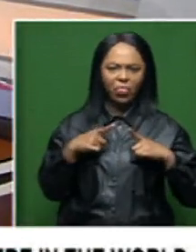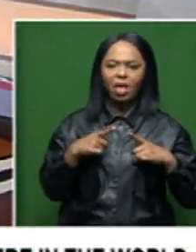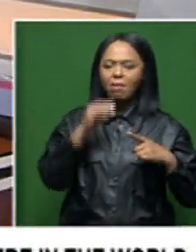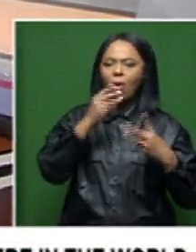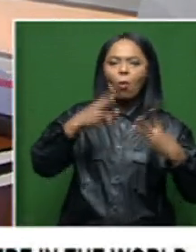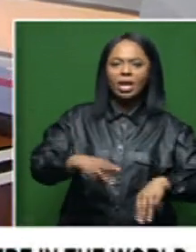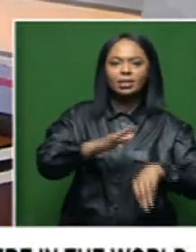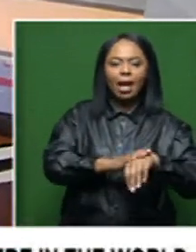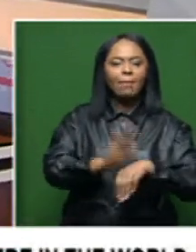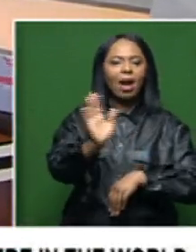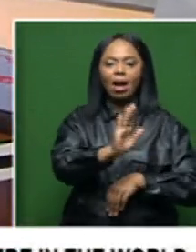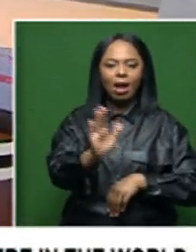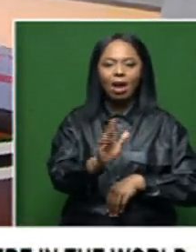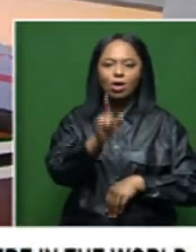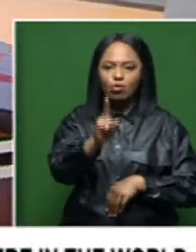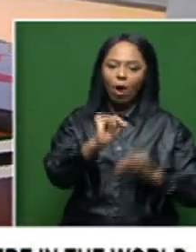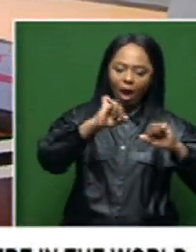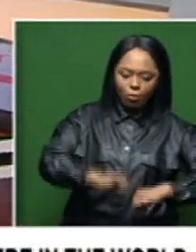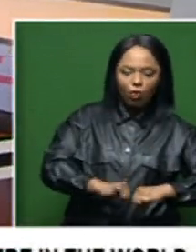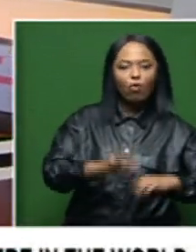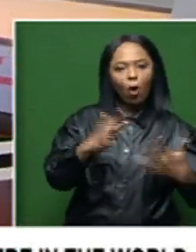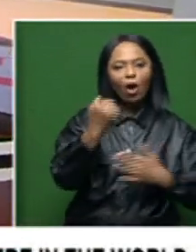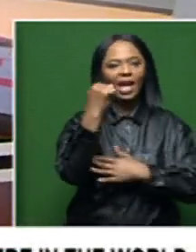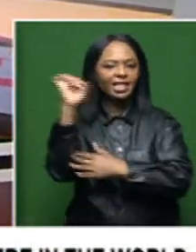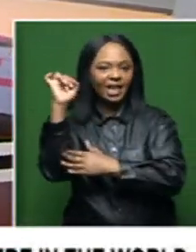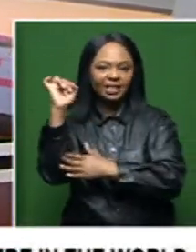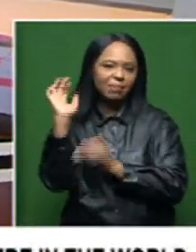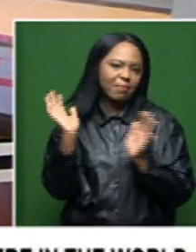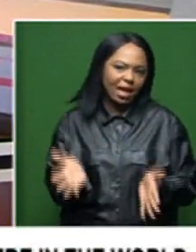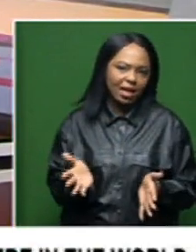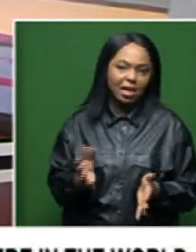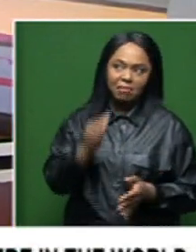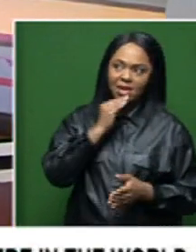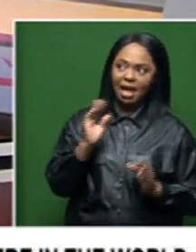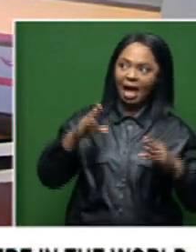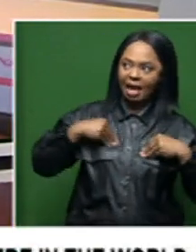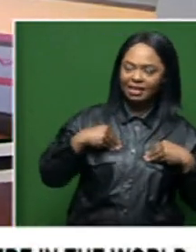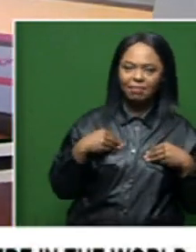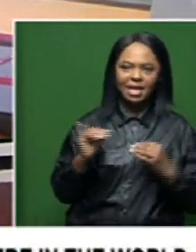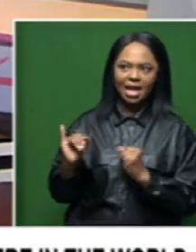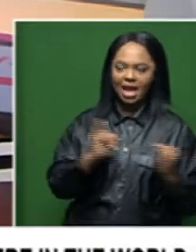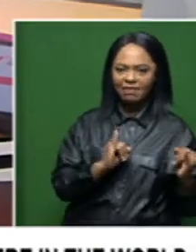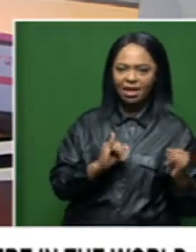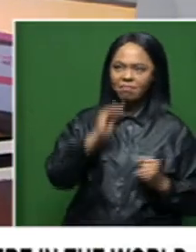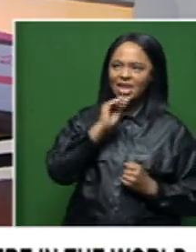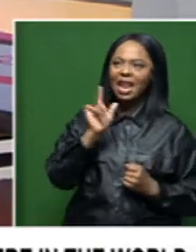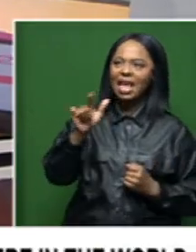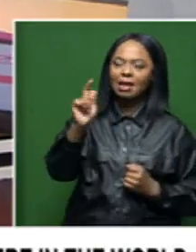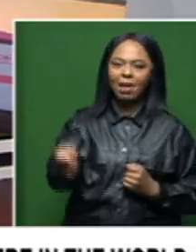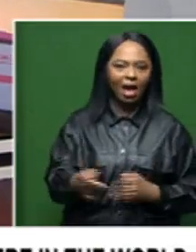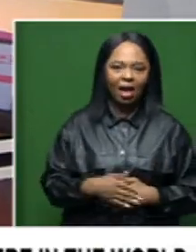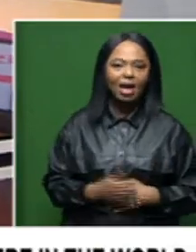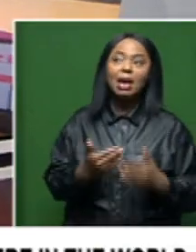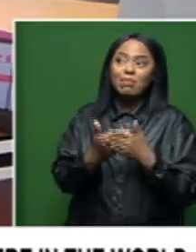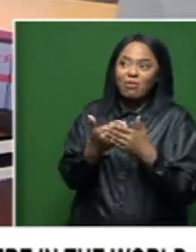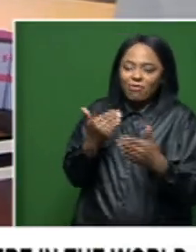time. I see. So it's a matter of you approving or rejecting. So it's not like you would accept the invite and then it's paid for later. Before